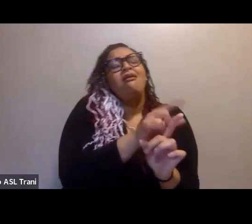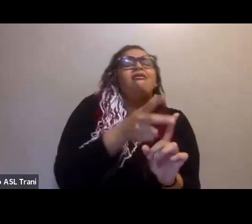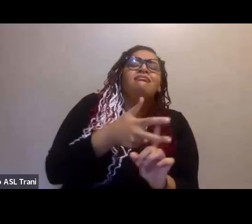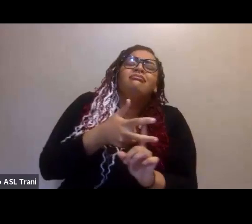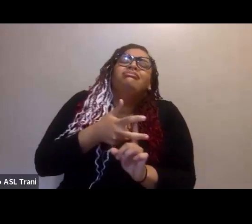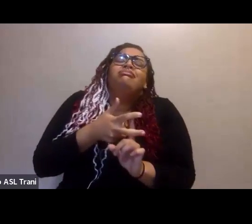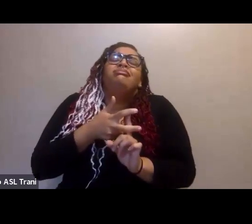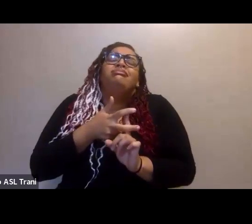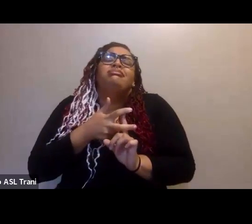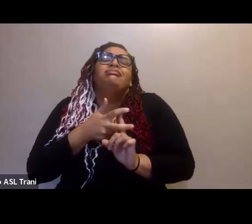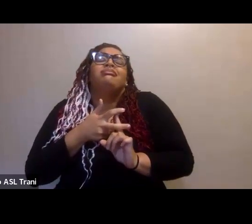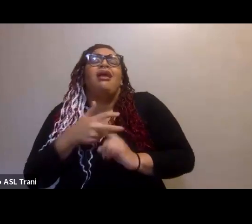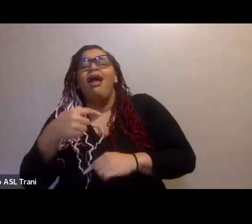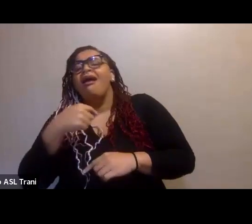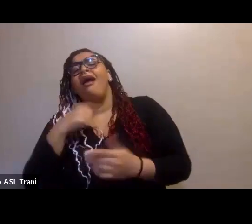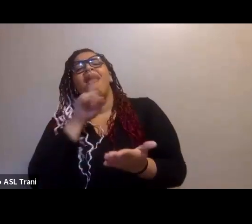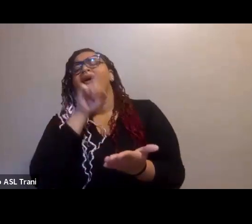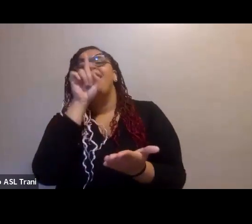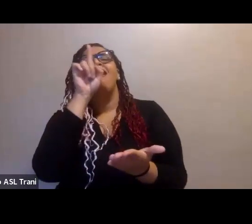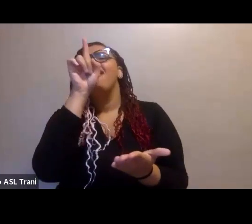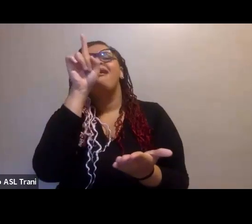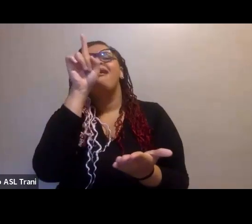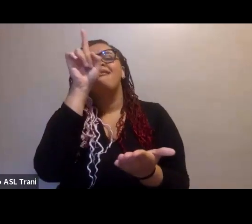falling down.